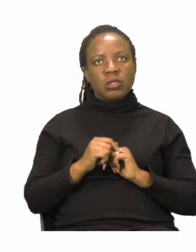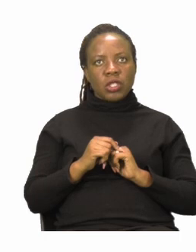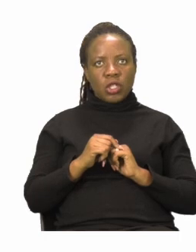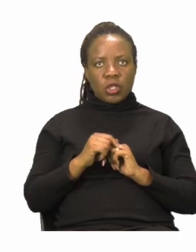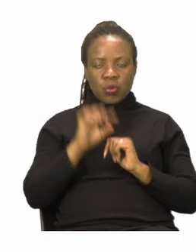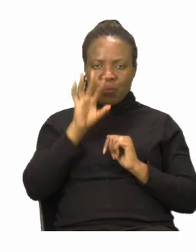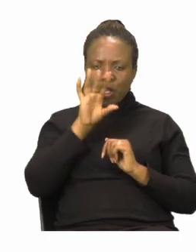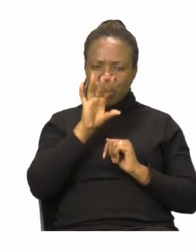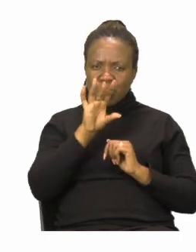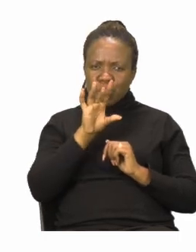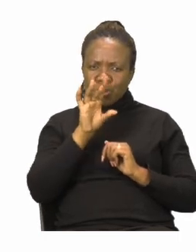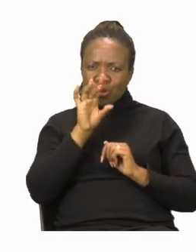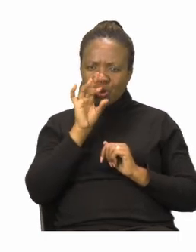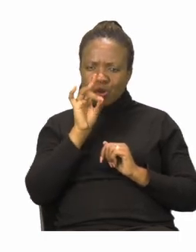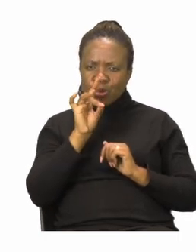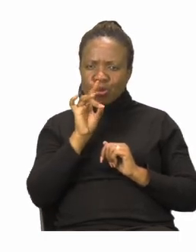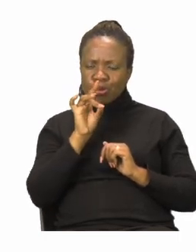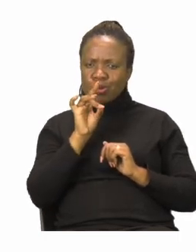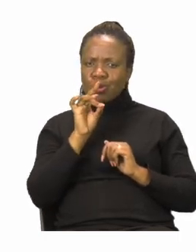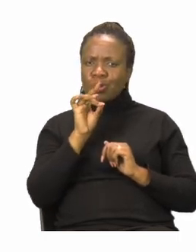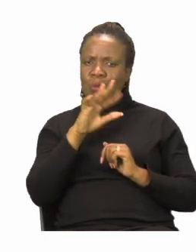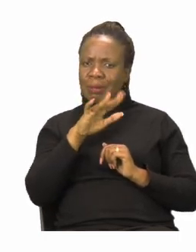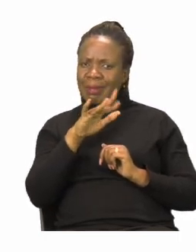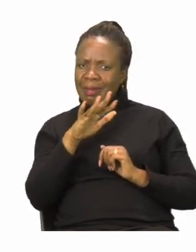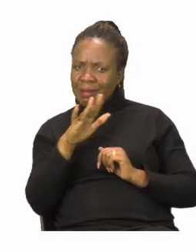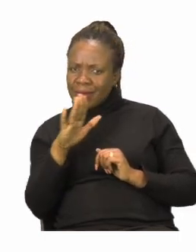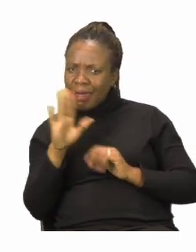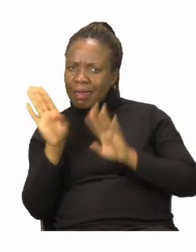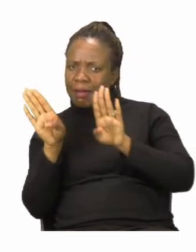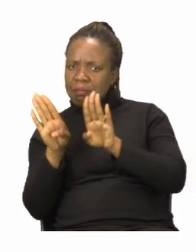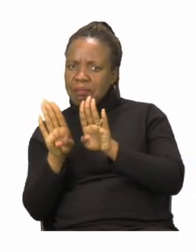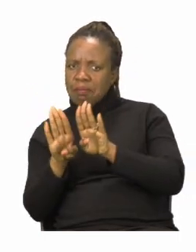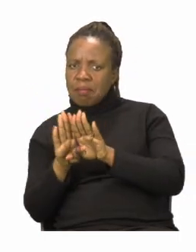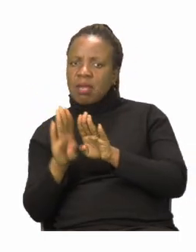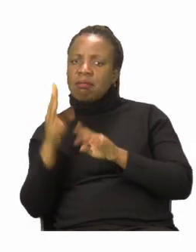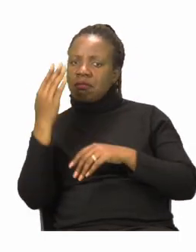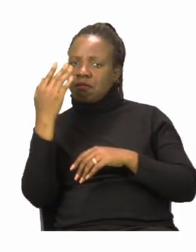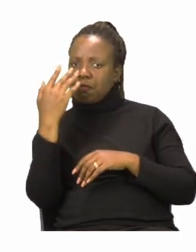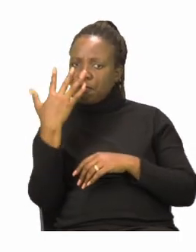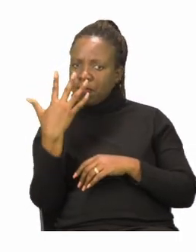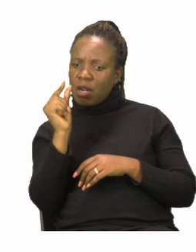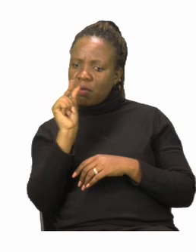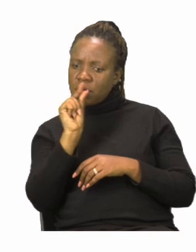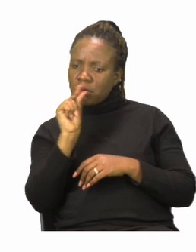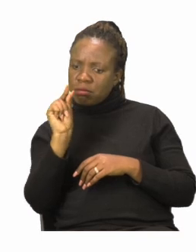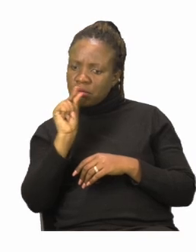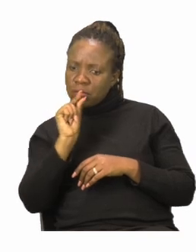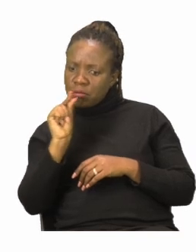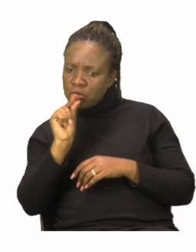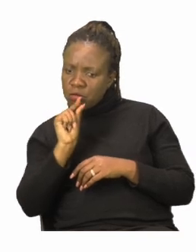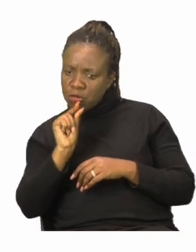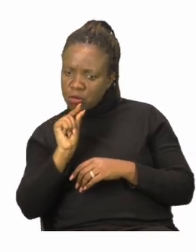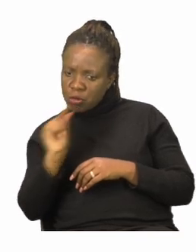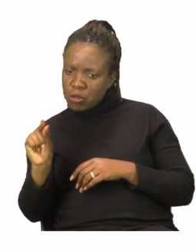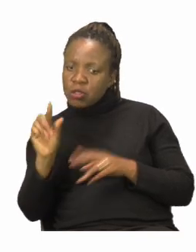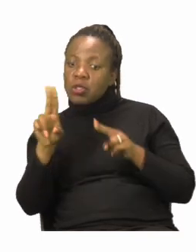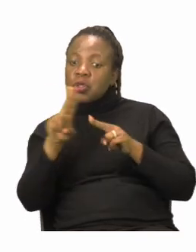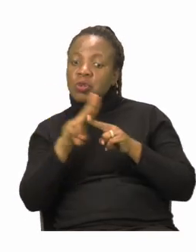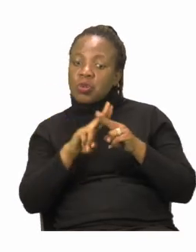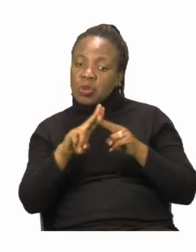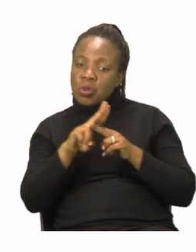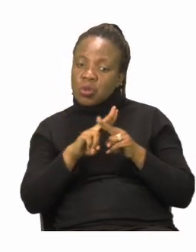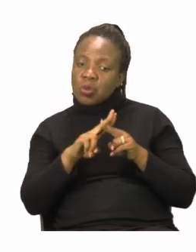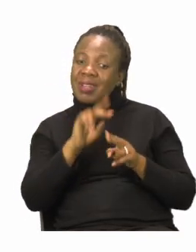take these letters and try and build 5 words using all the